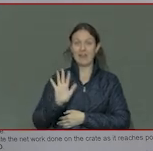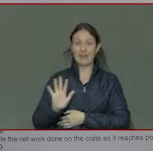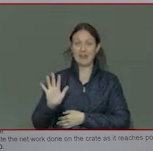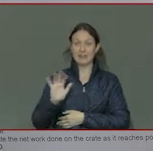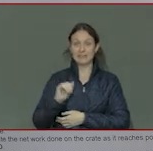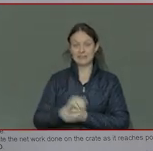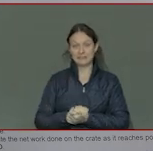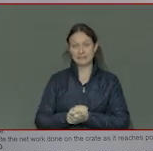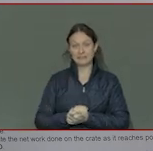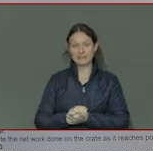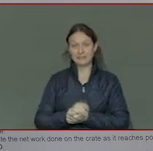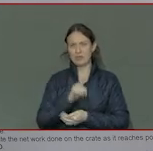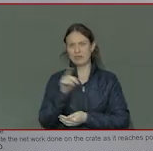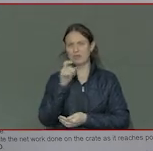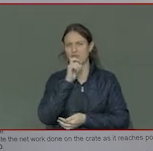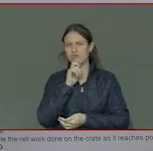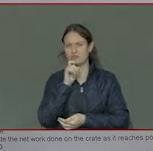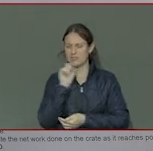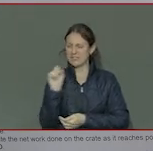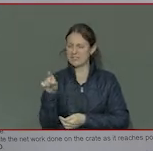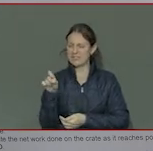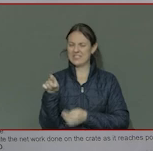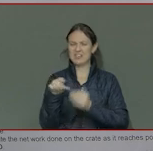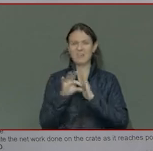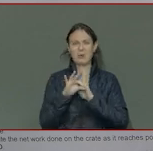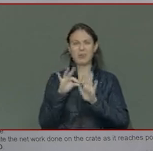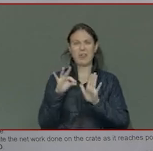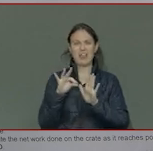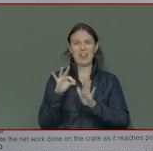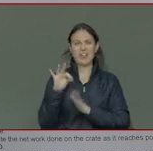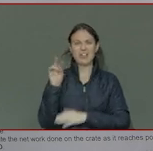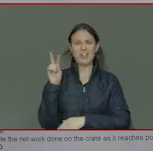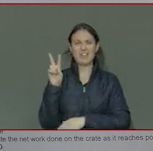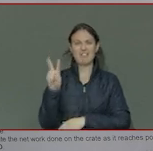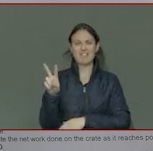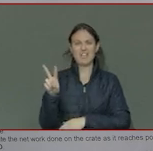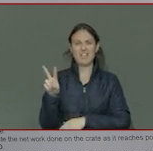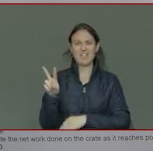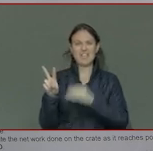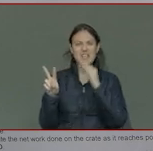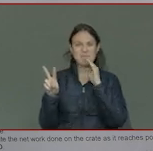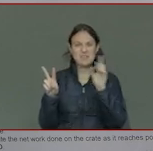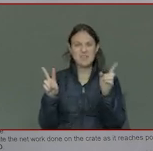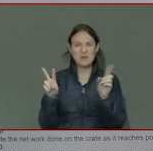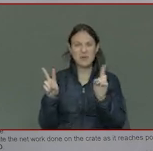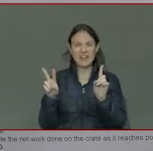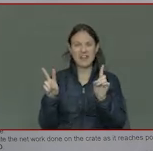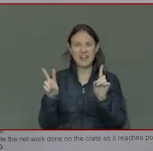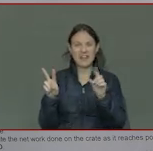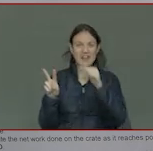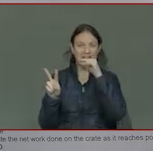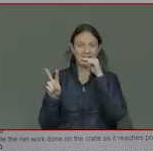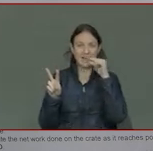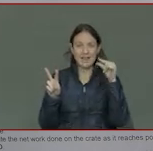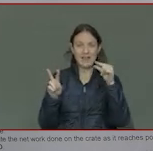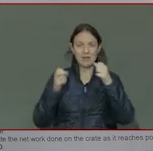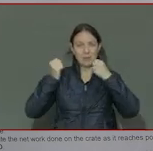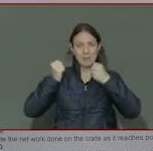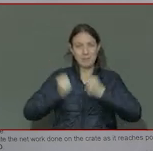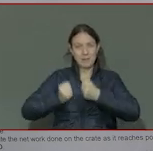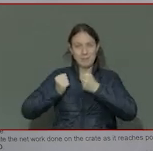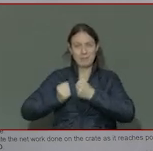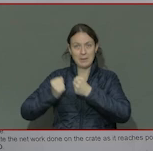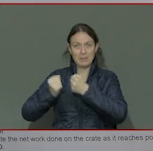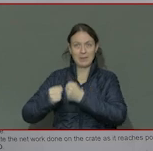Now, if you use that formula, that V there can just be constant